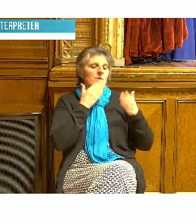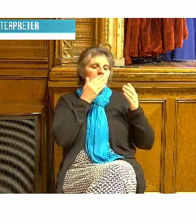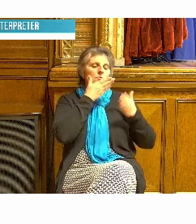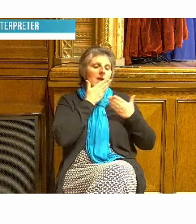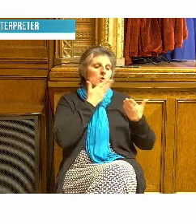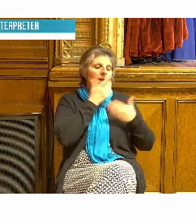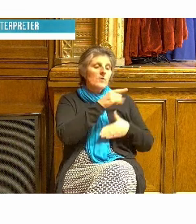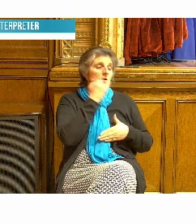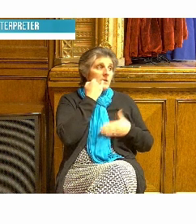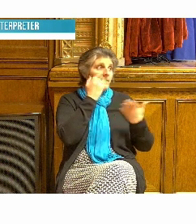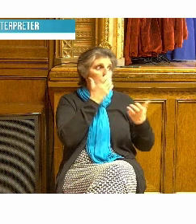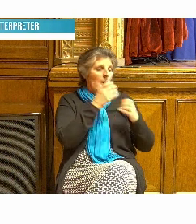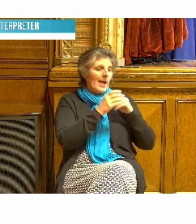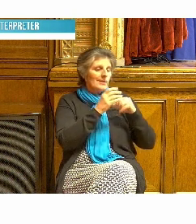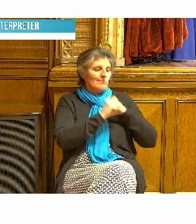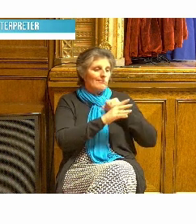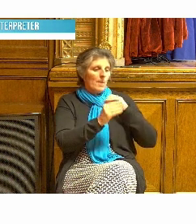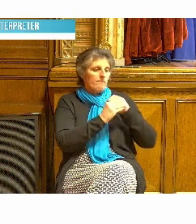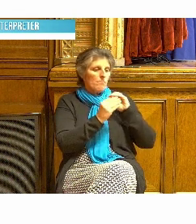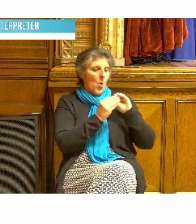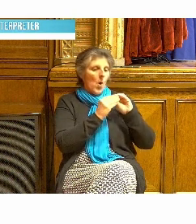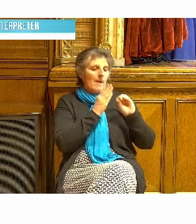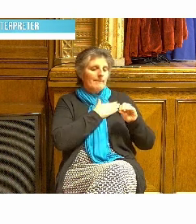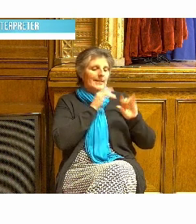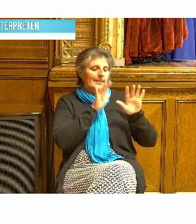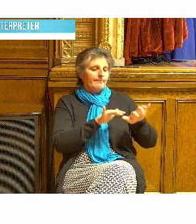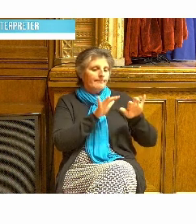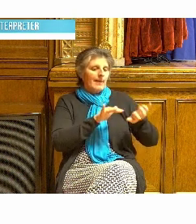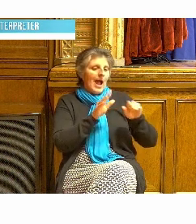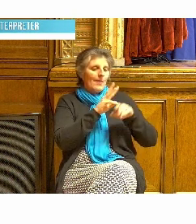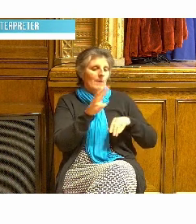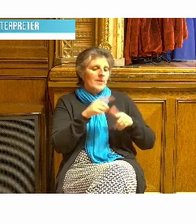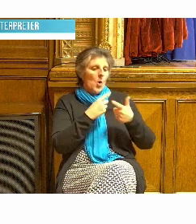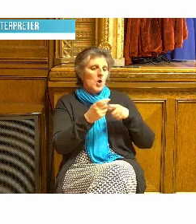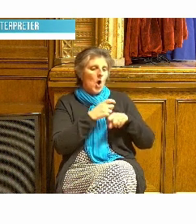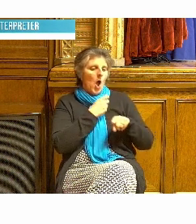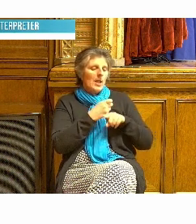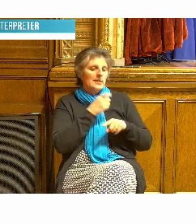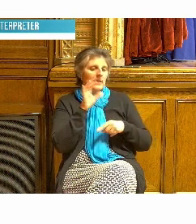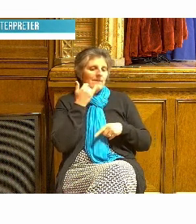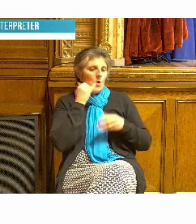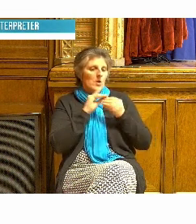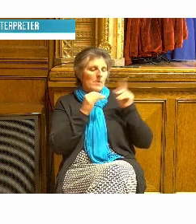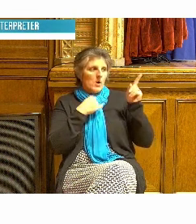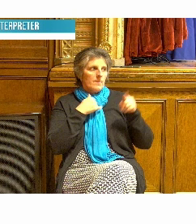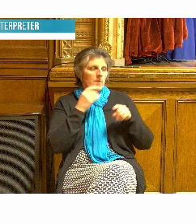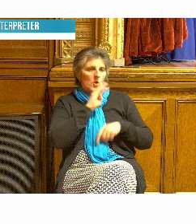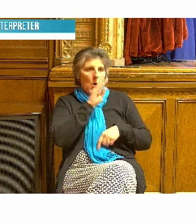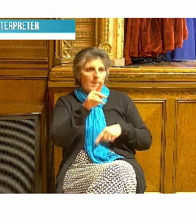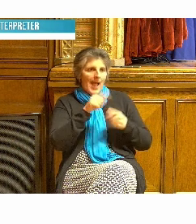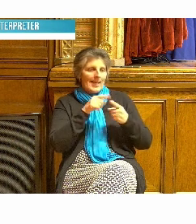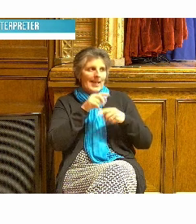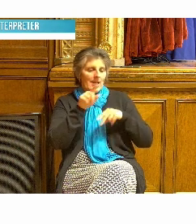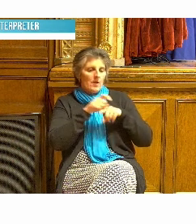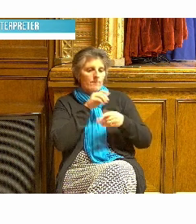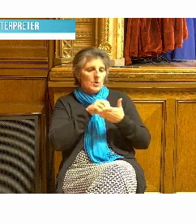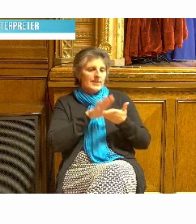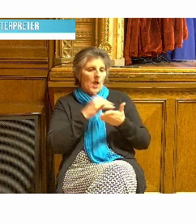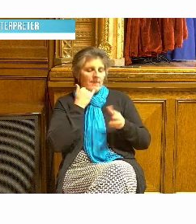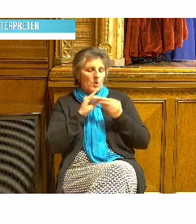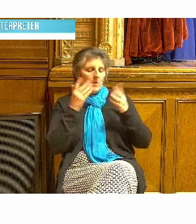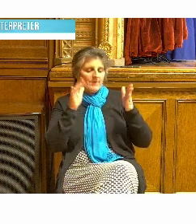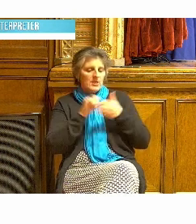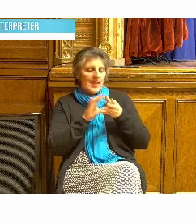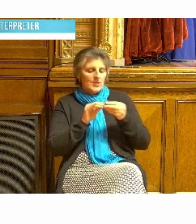for you. And if you want to share more, please submit to the website or call in. While it's fresh on your mind, just go to the back and call in the number and finish it,